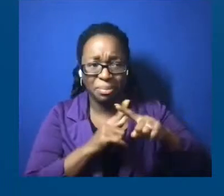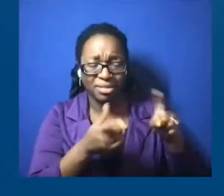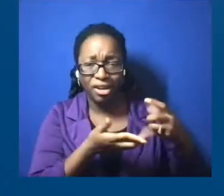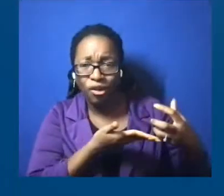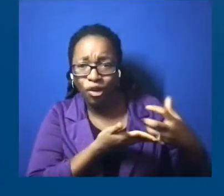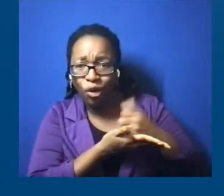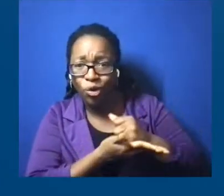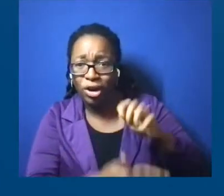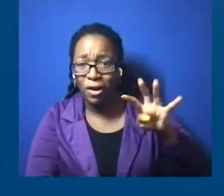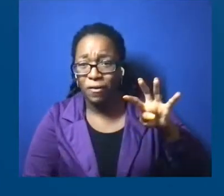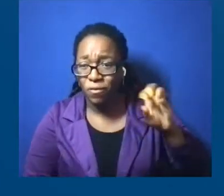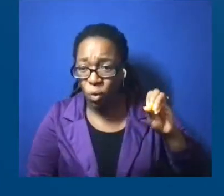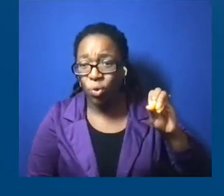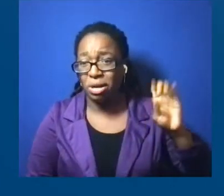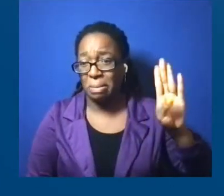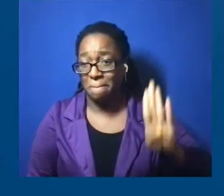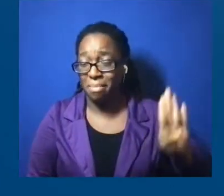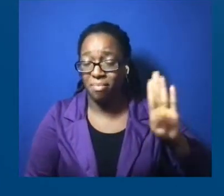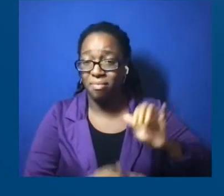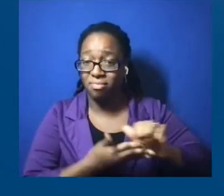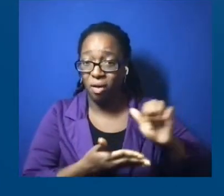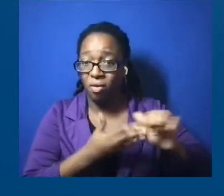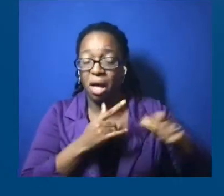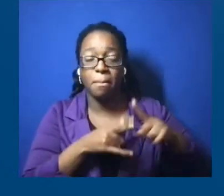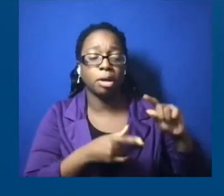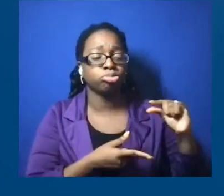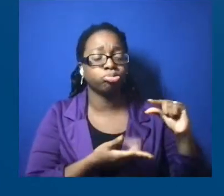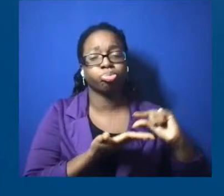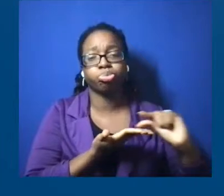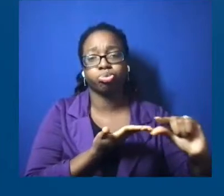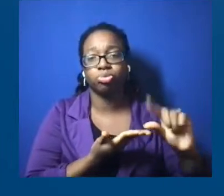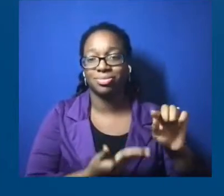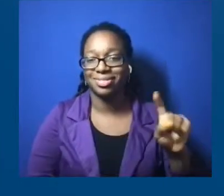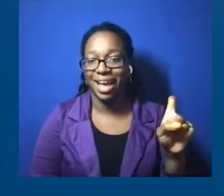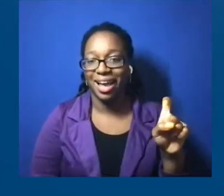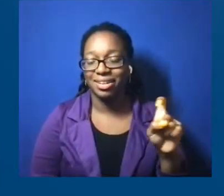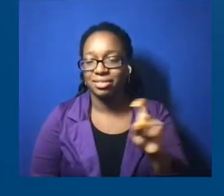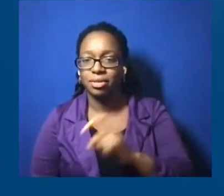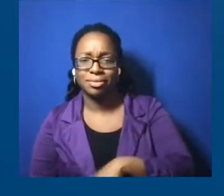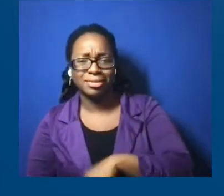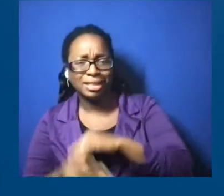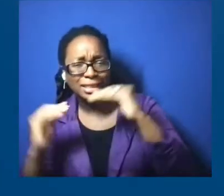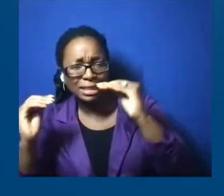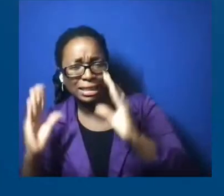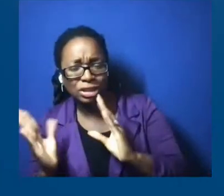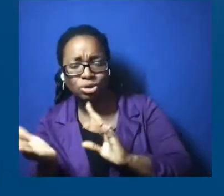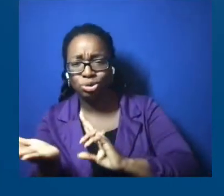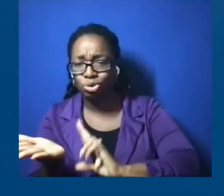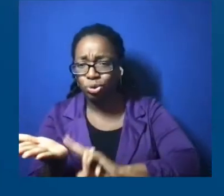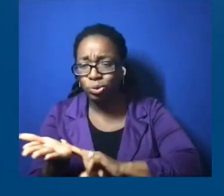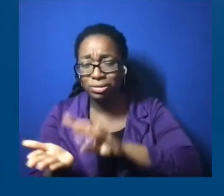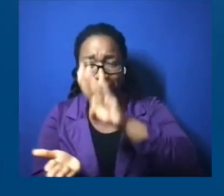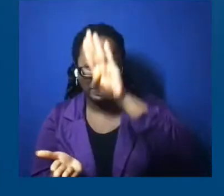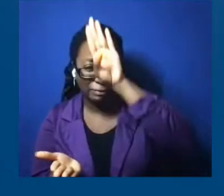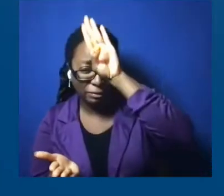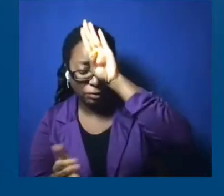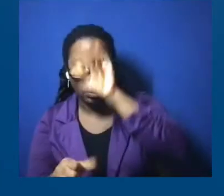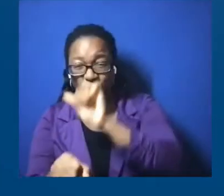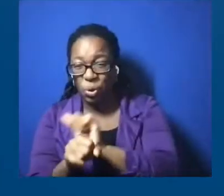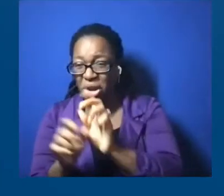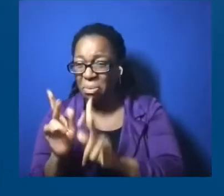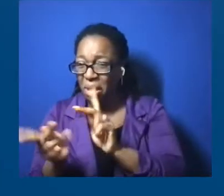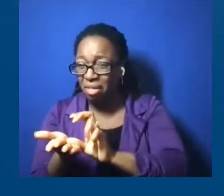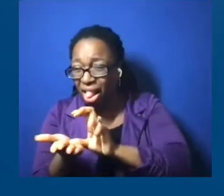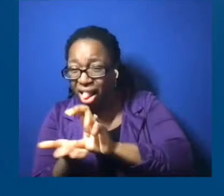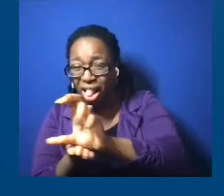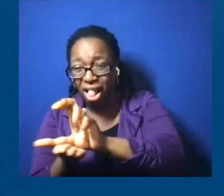$40 billion, leaving the burden to teachers, nurses, firefighters, working folks to pay more of their fair share to